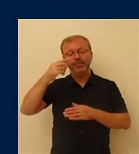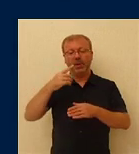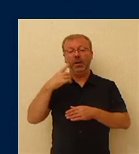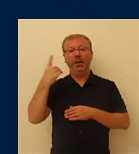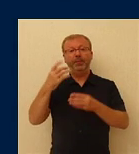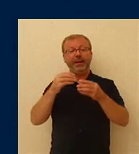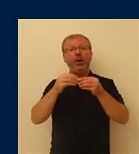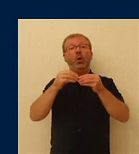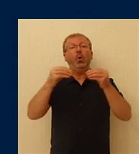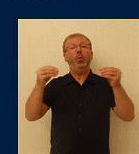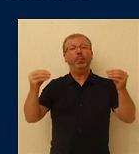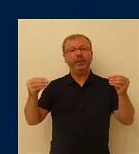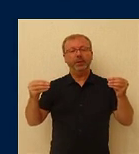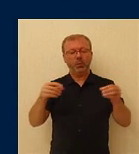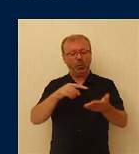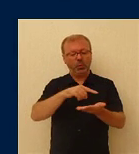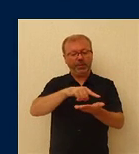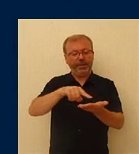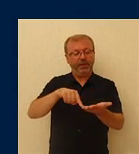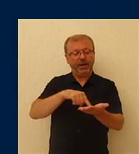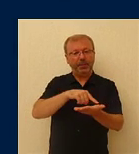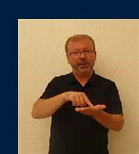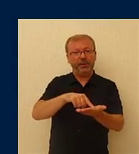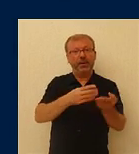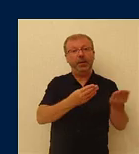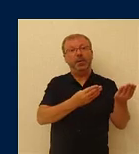in store for you.